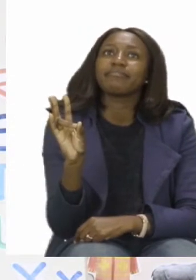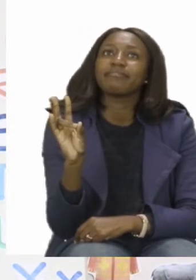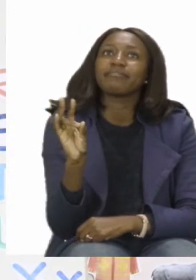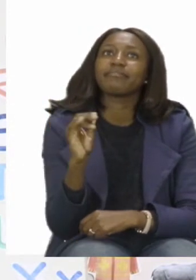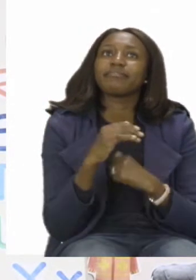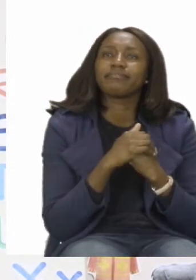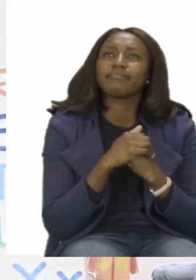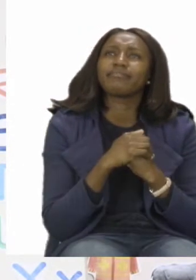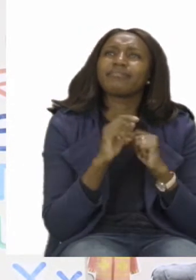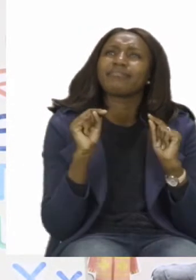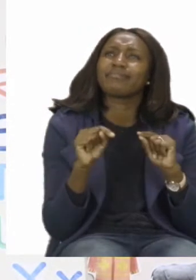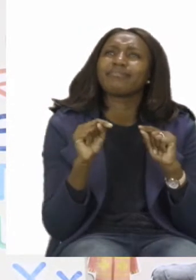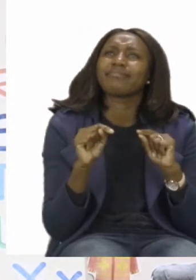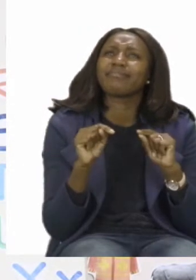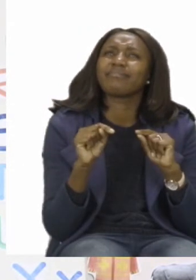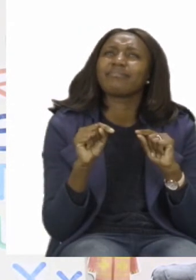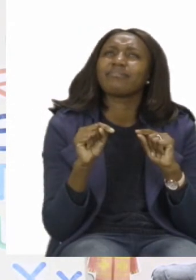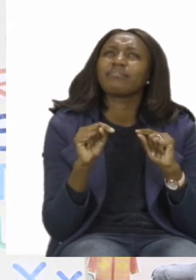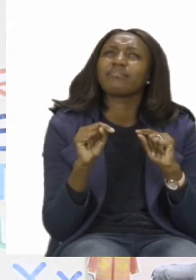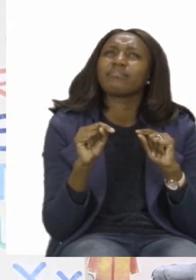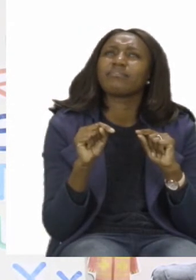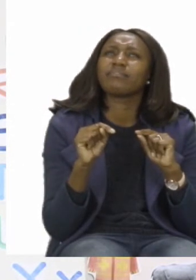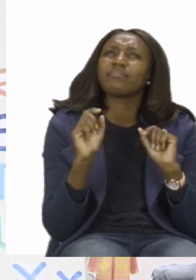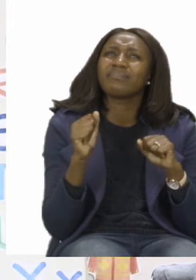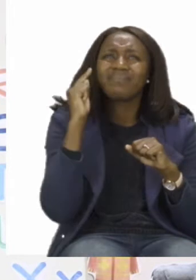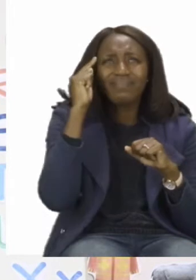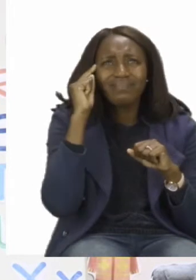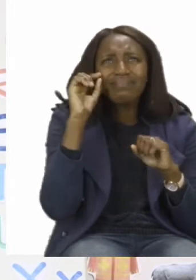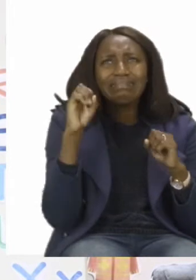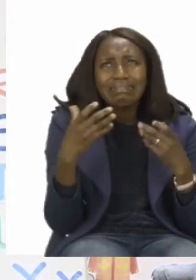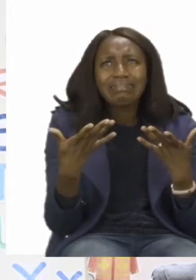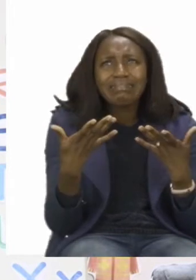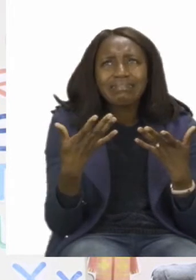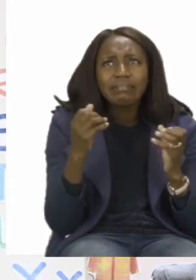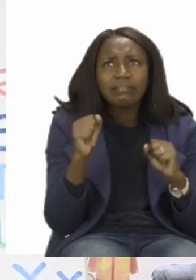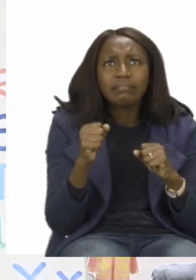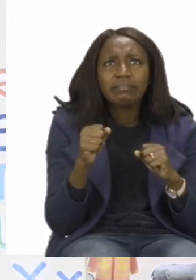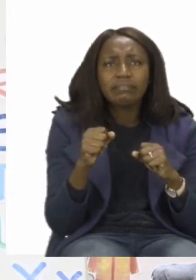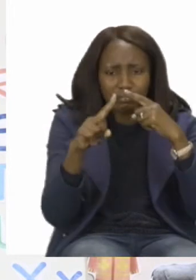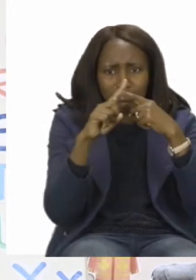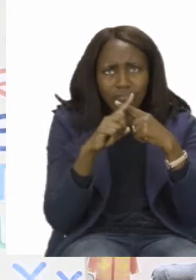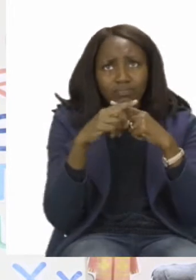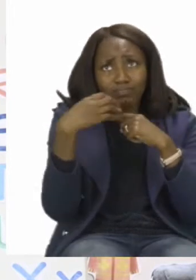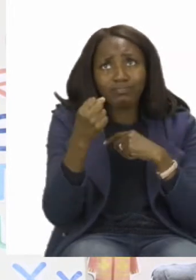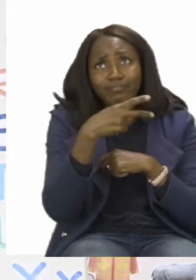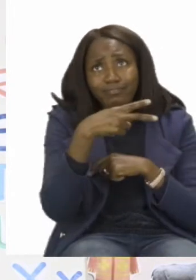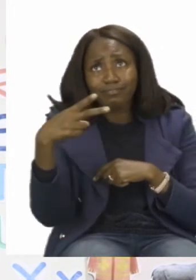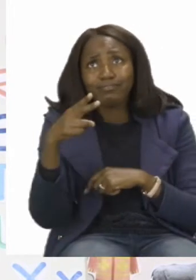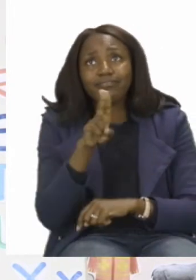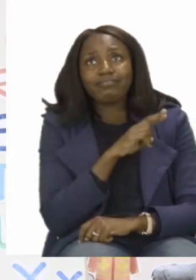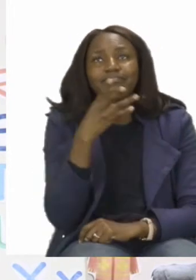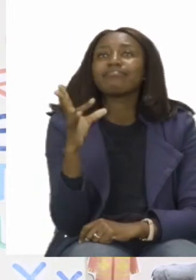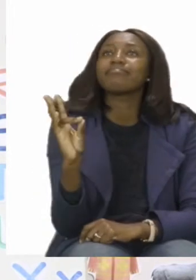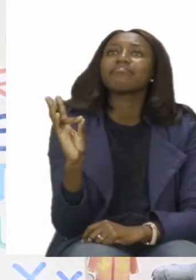So now we have to figure out how much do we have to times 3